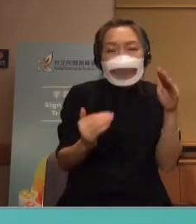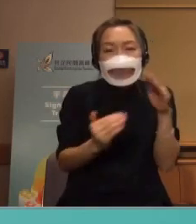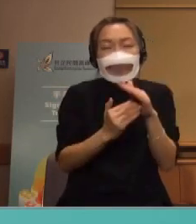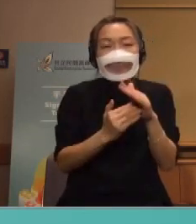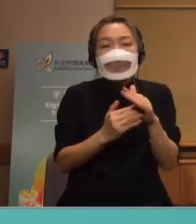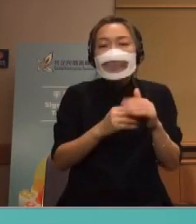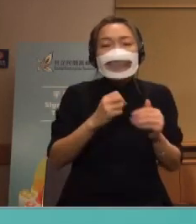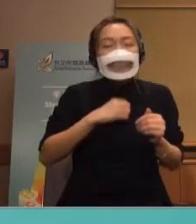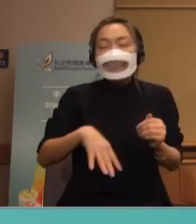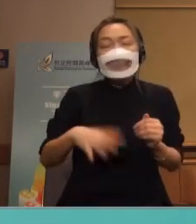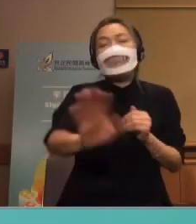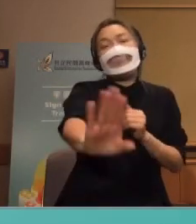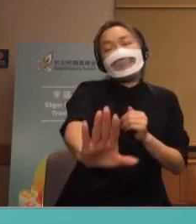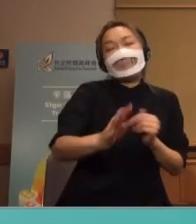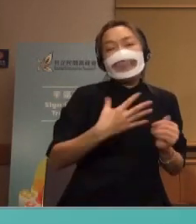Oh.